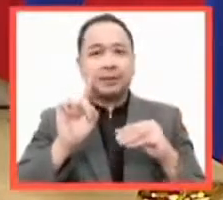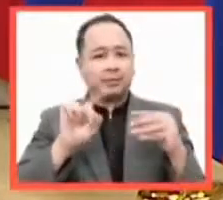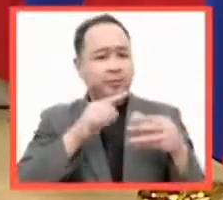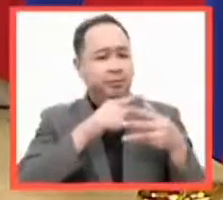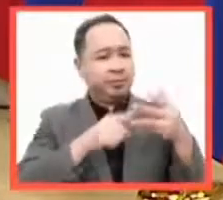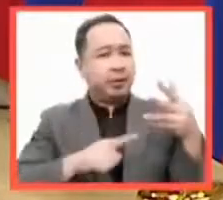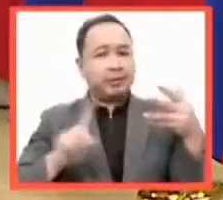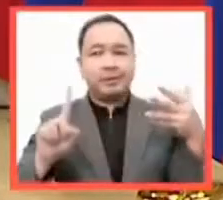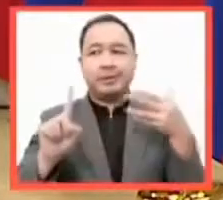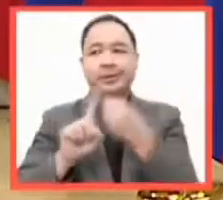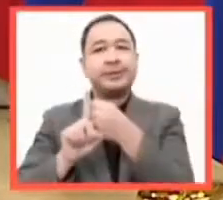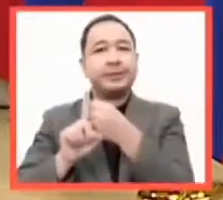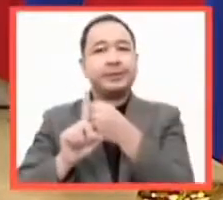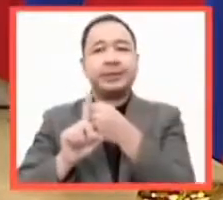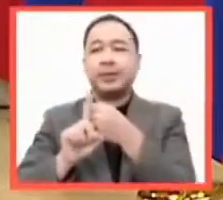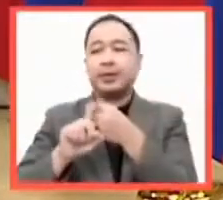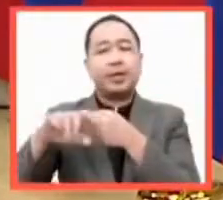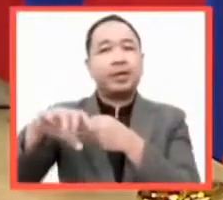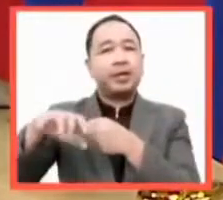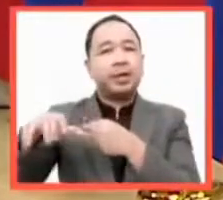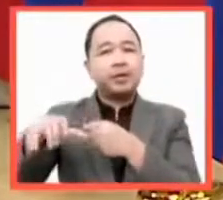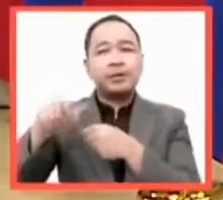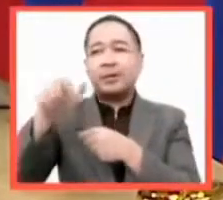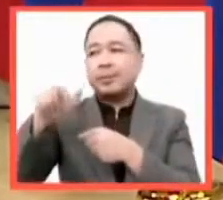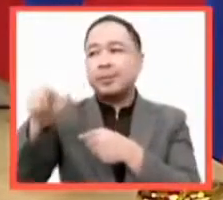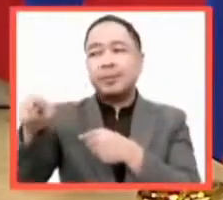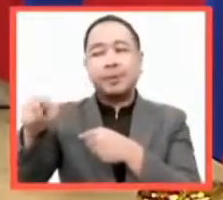the poor the hardest.